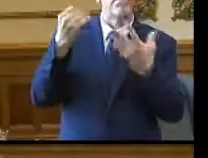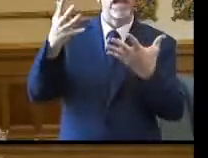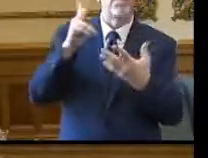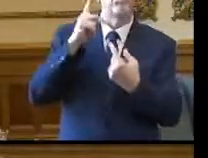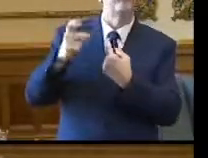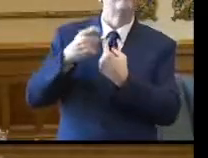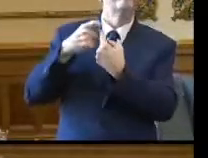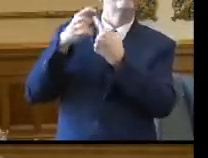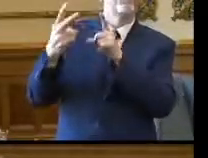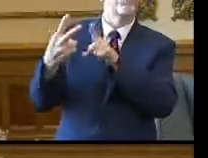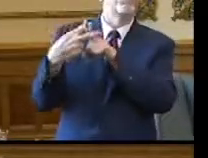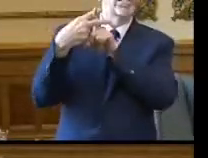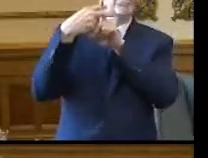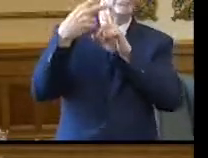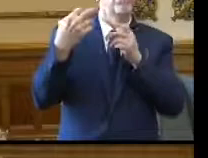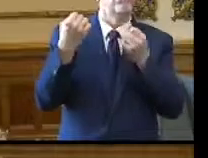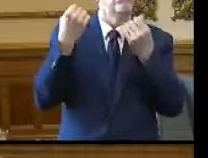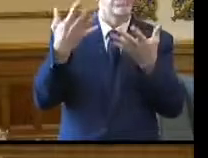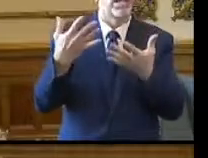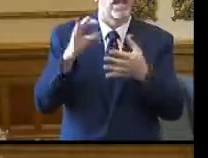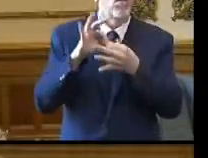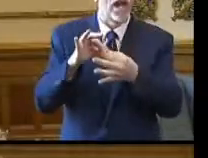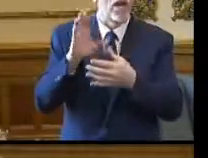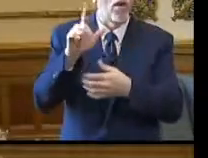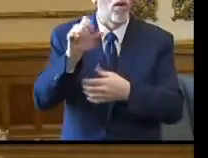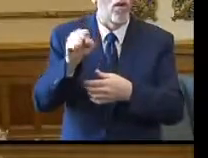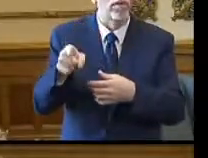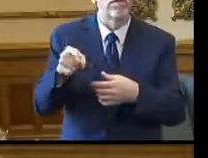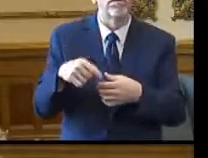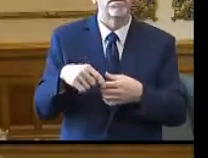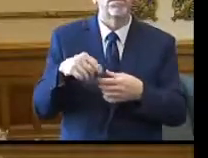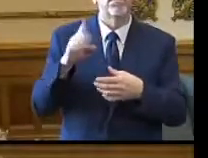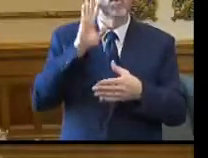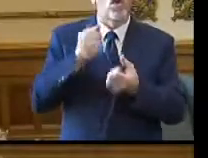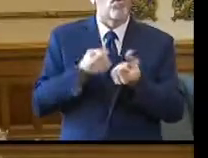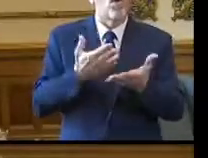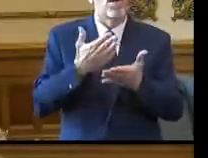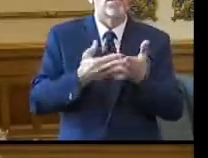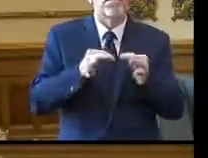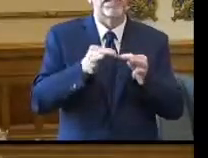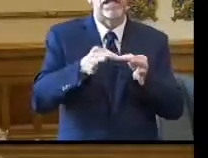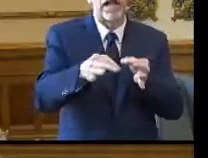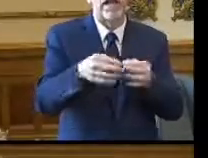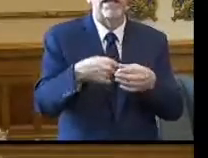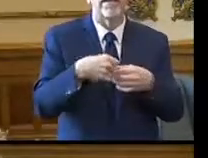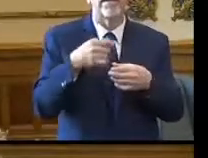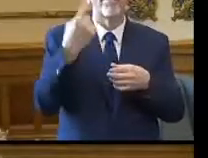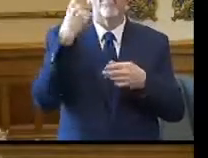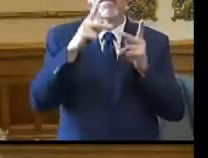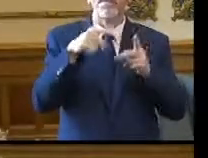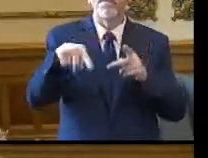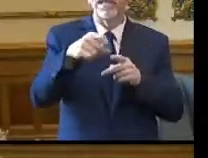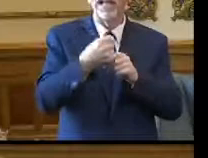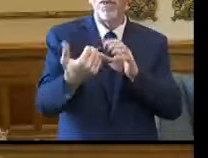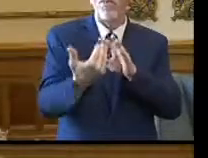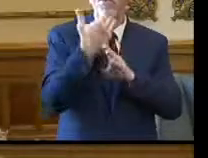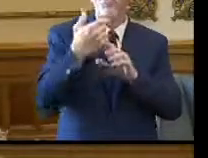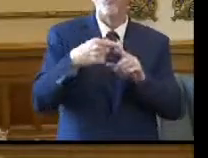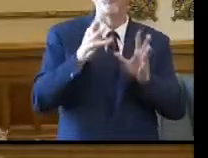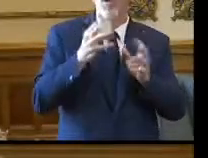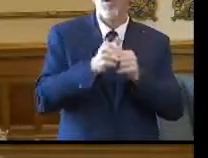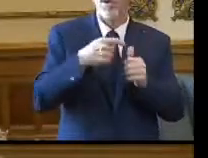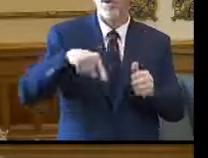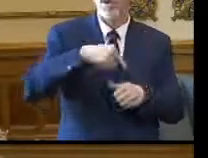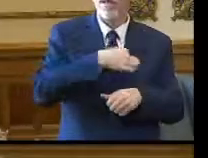claims and related calls are causing delays and problems with people getting through to talk to